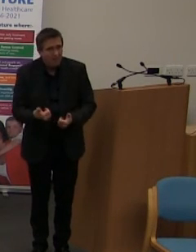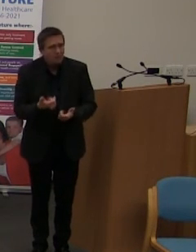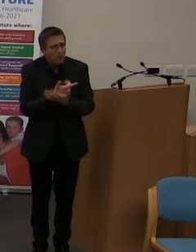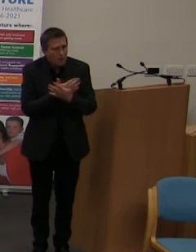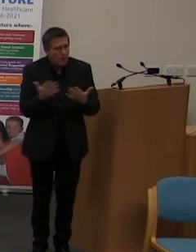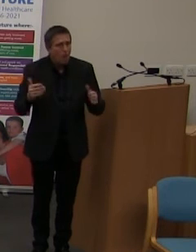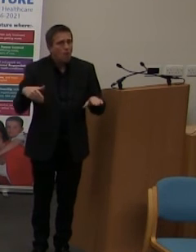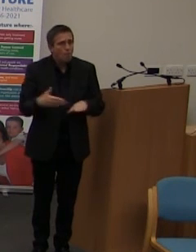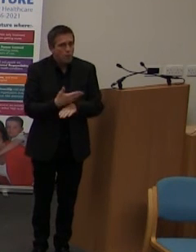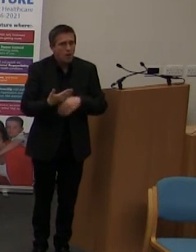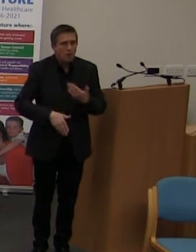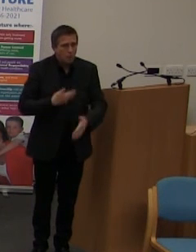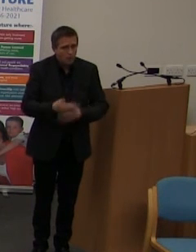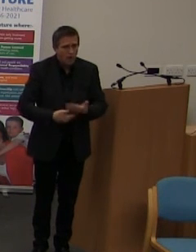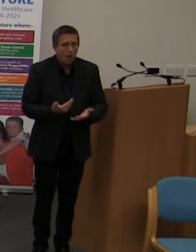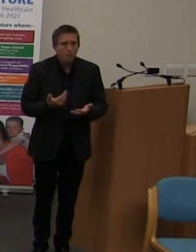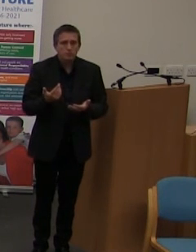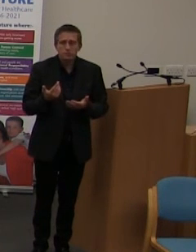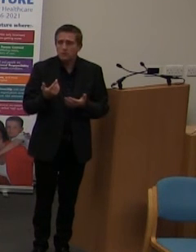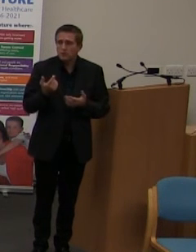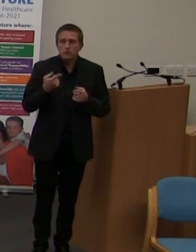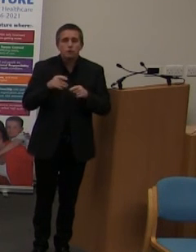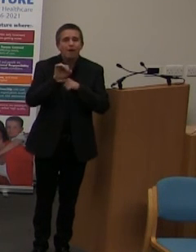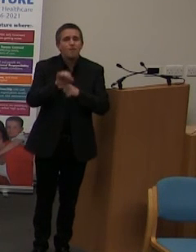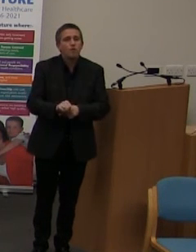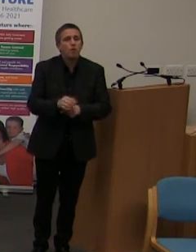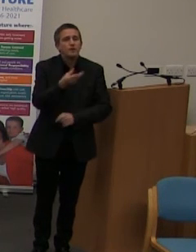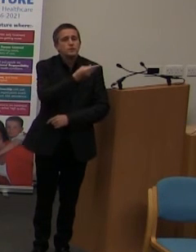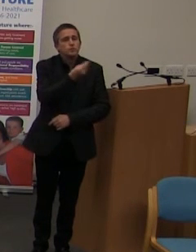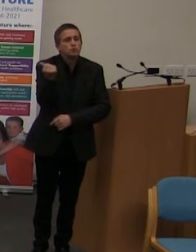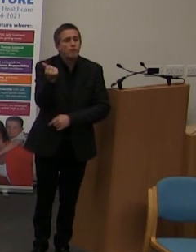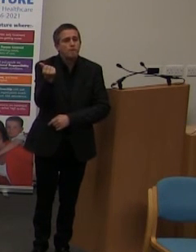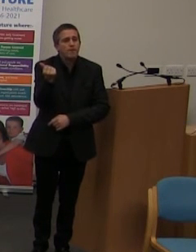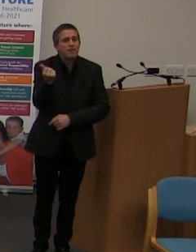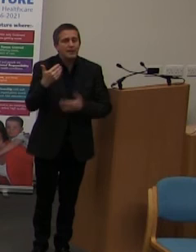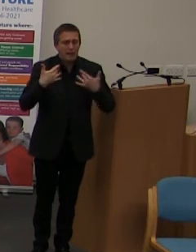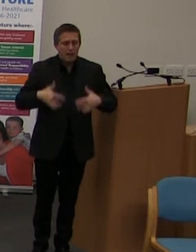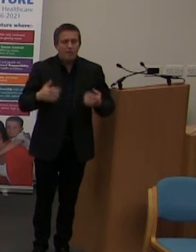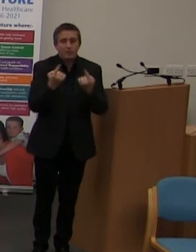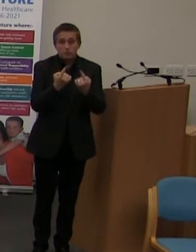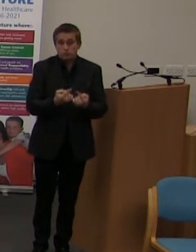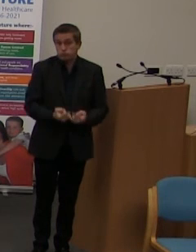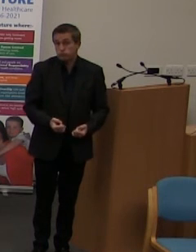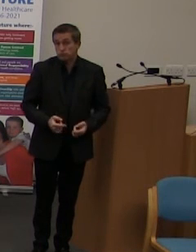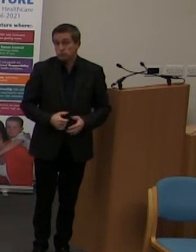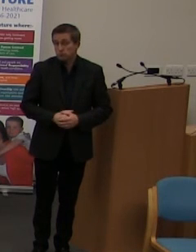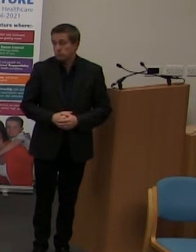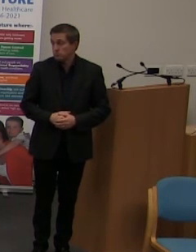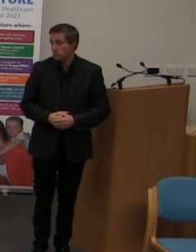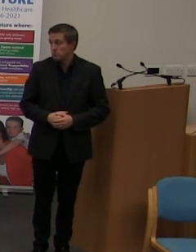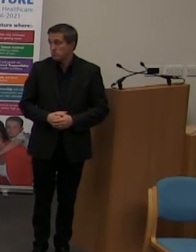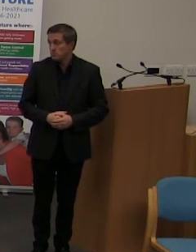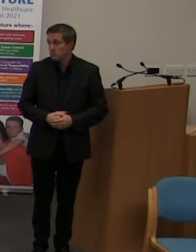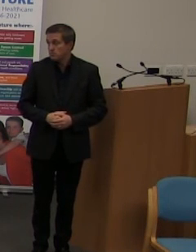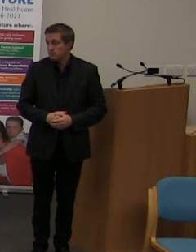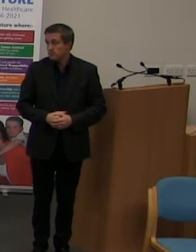of work happening around how we can avoid some of the more costly interventions later on. But that's only one part, because we're kind of mindful